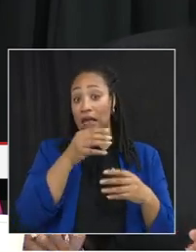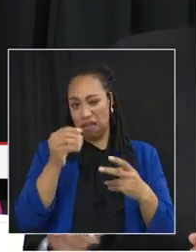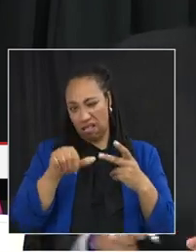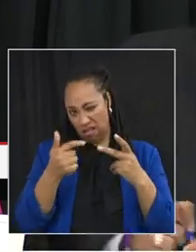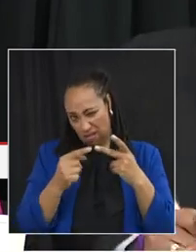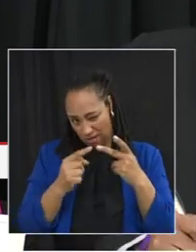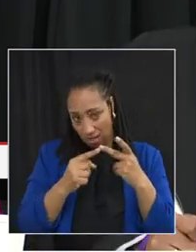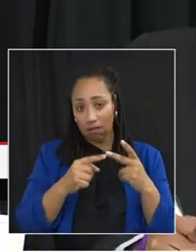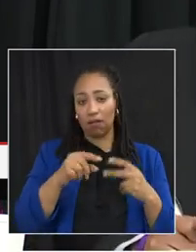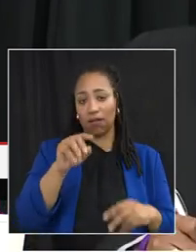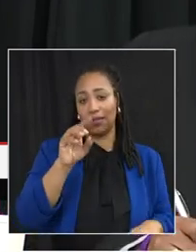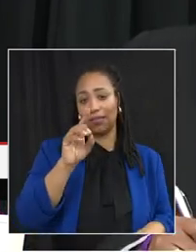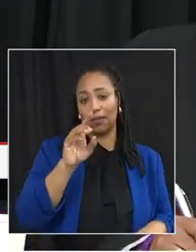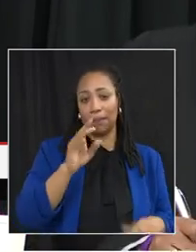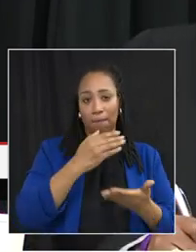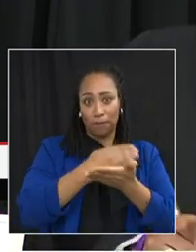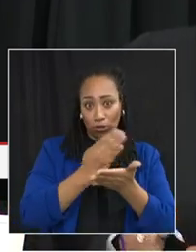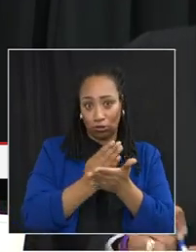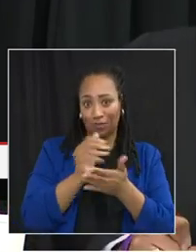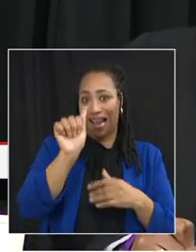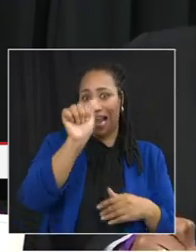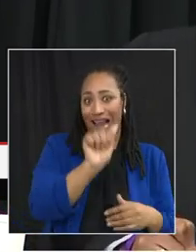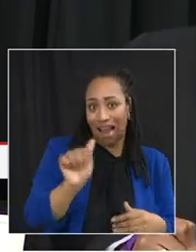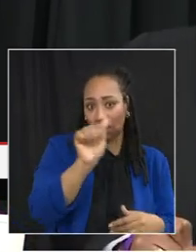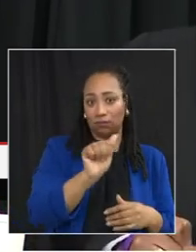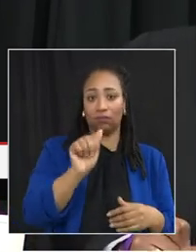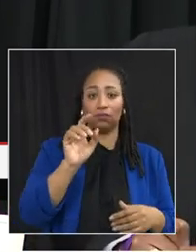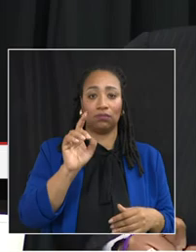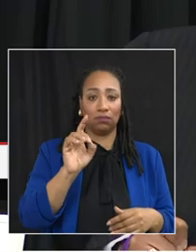All right. Question here from my Commanders fan.